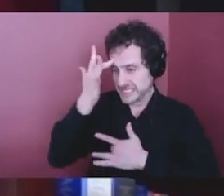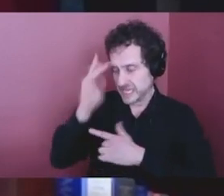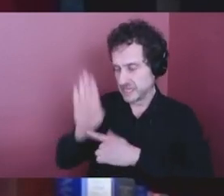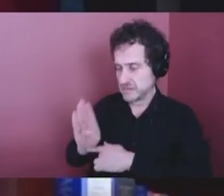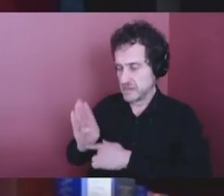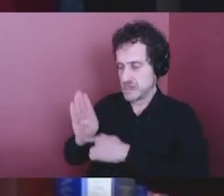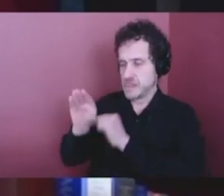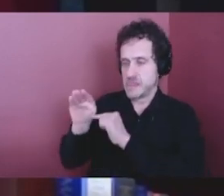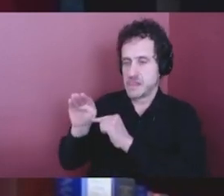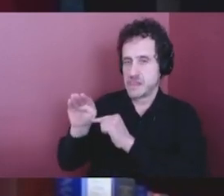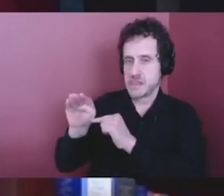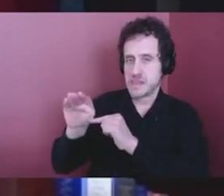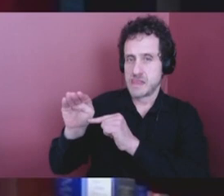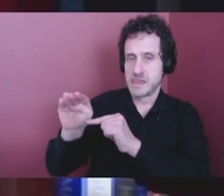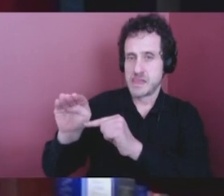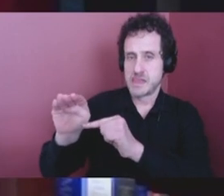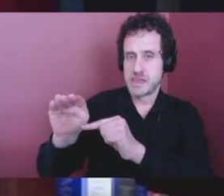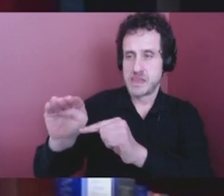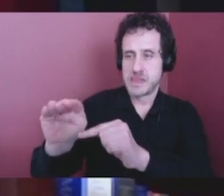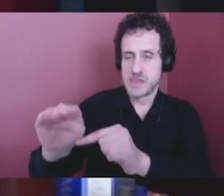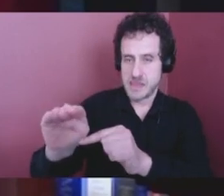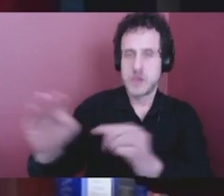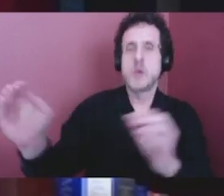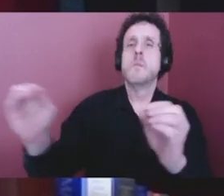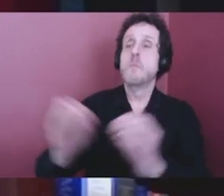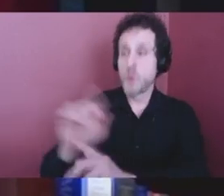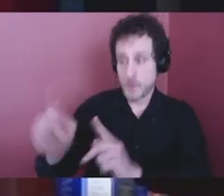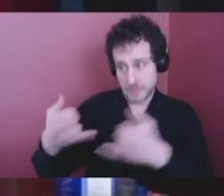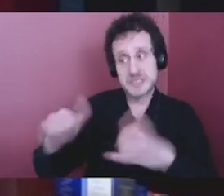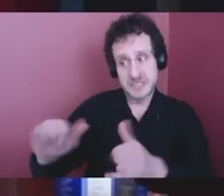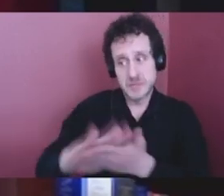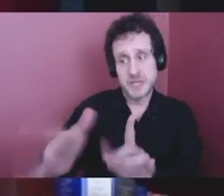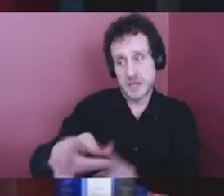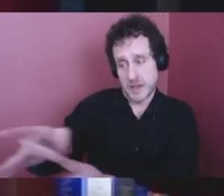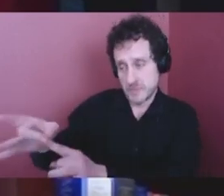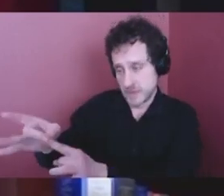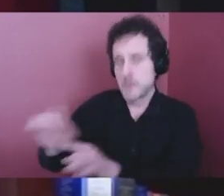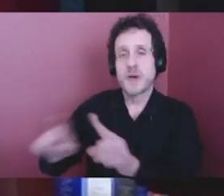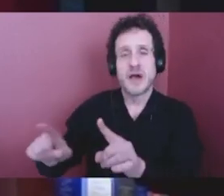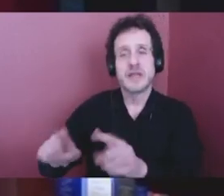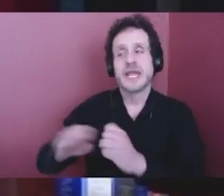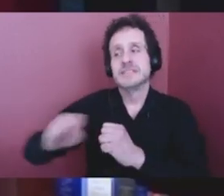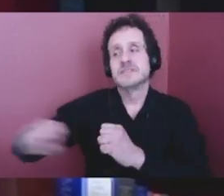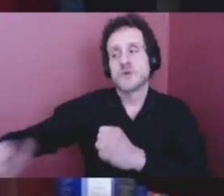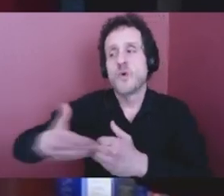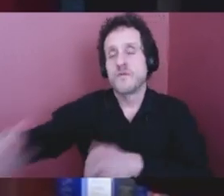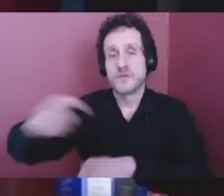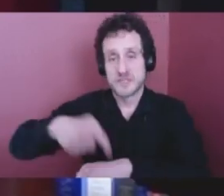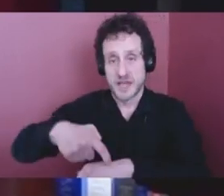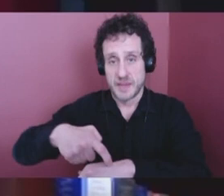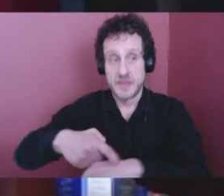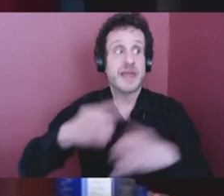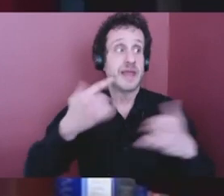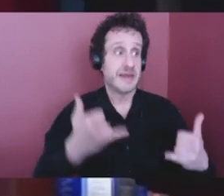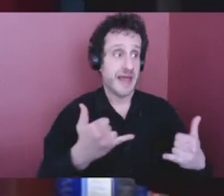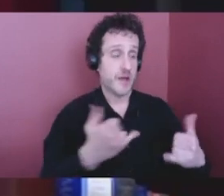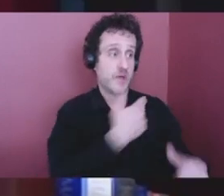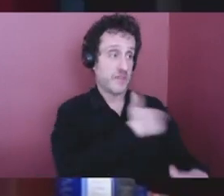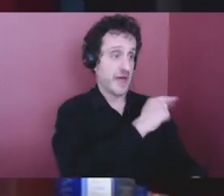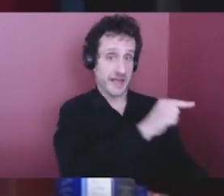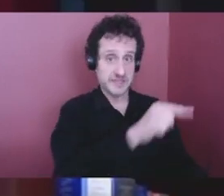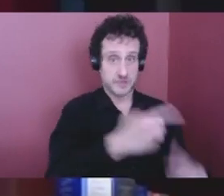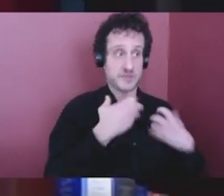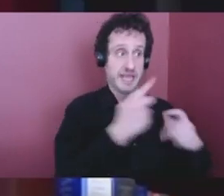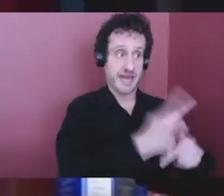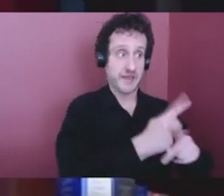time, giving our healthcare system the ability to treat those who have complications and giving our